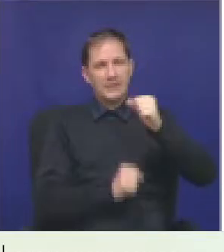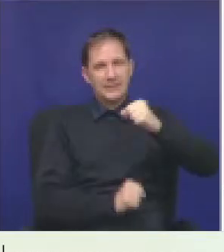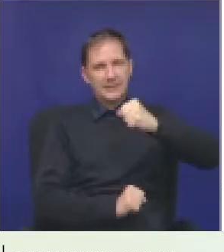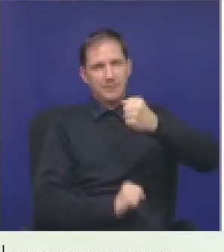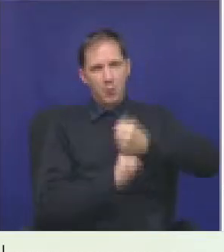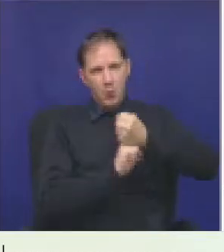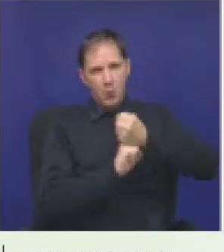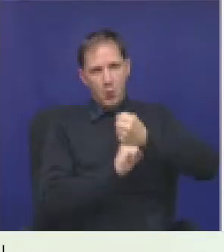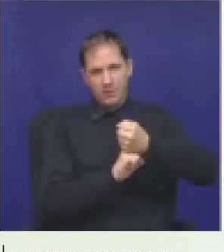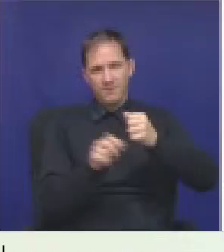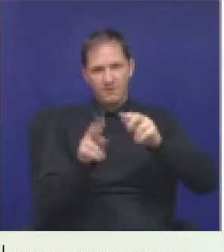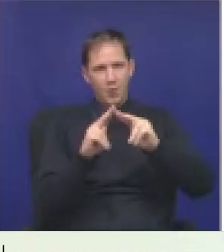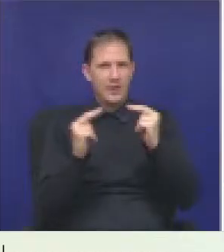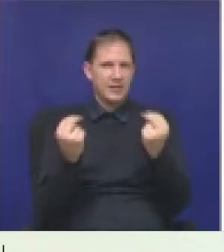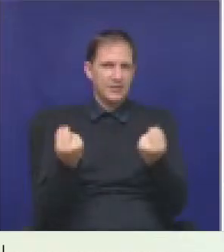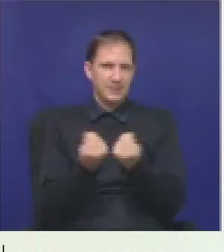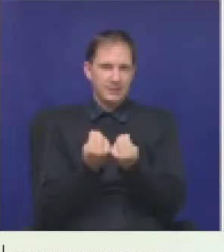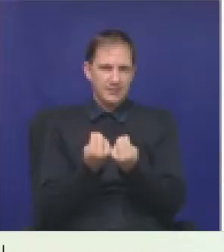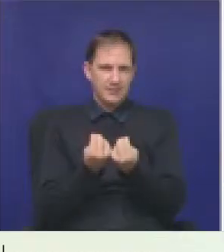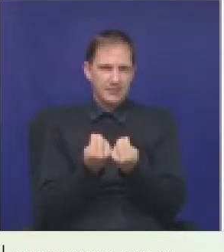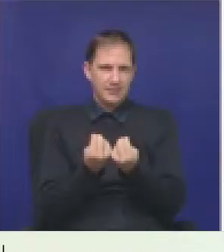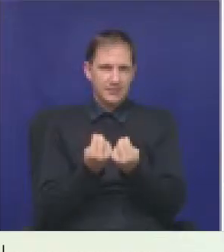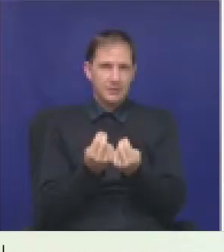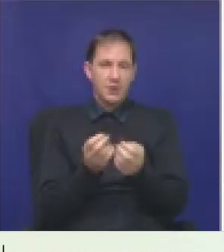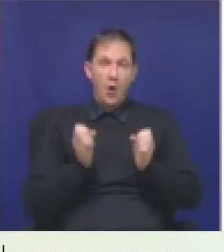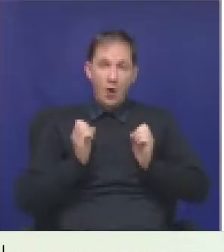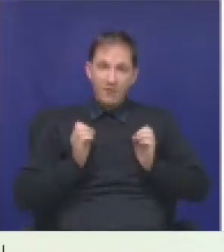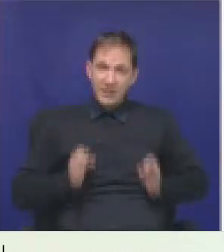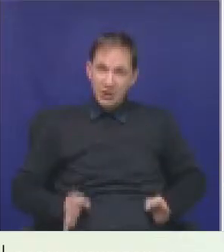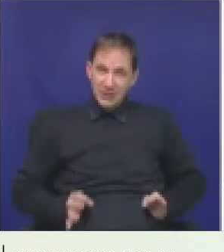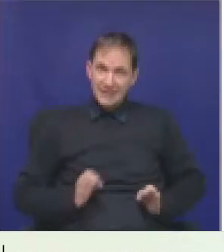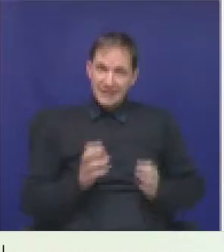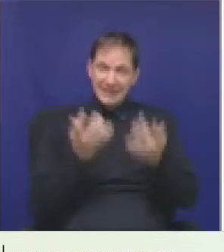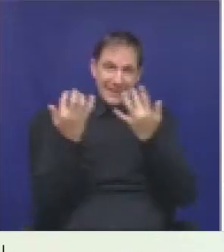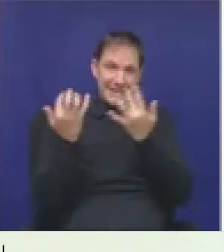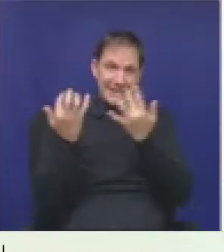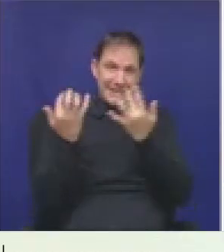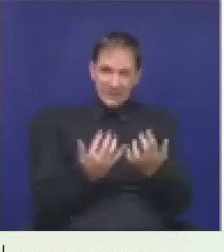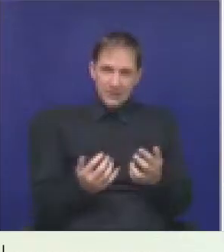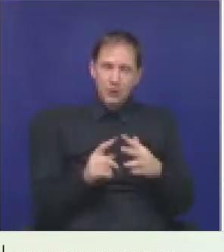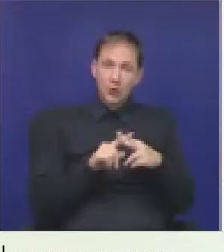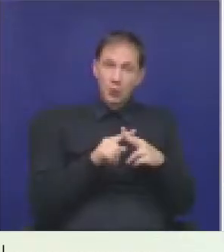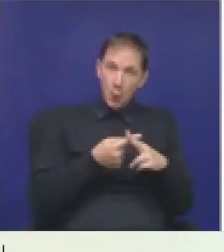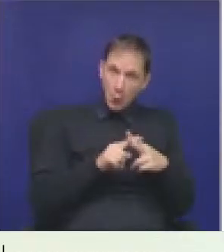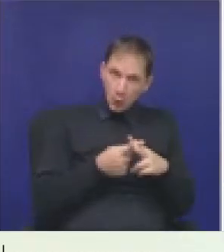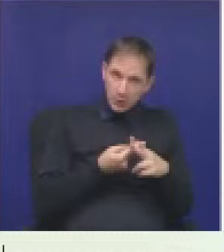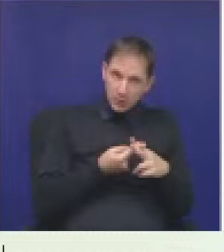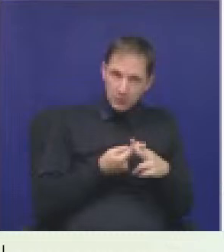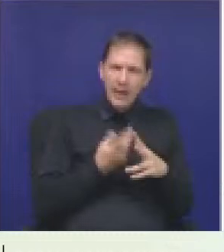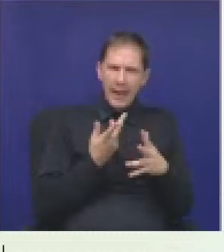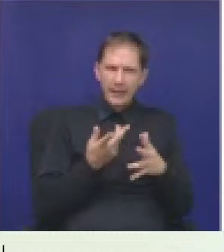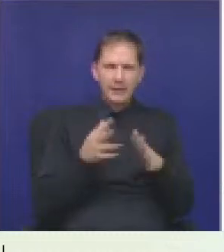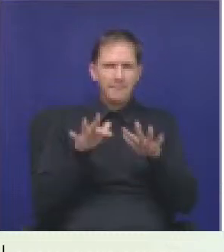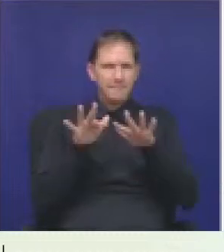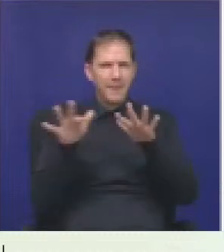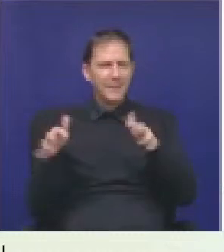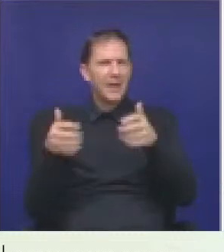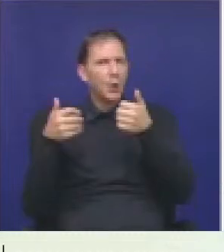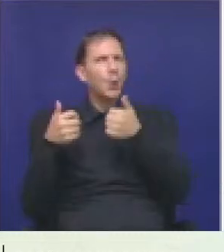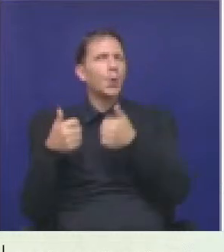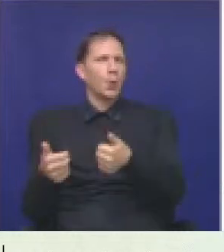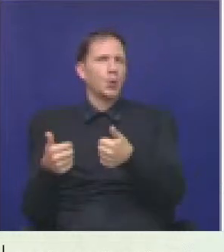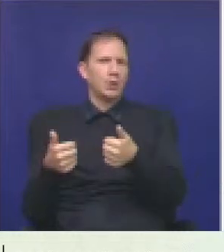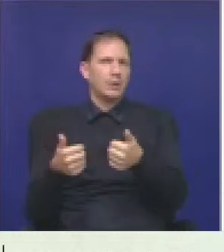life. Official statistics are not just tools. They are public goods. Let the numbers